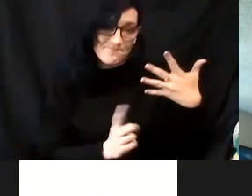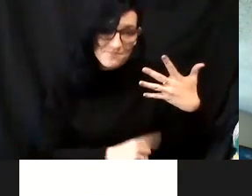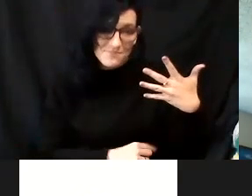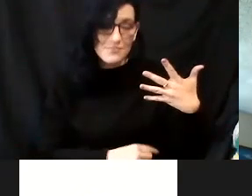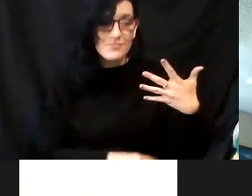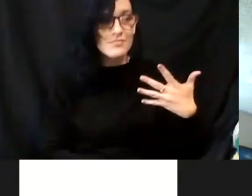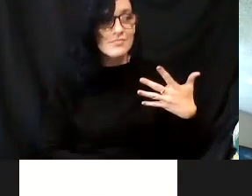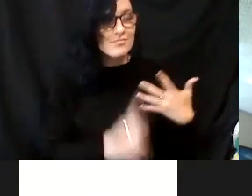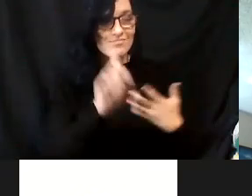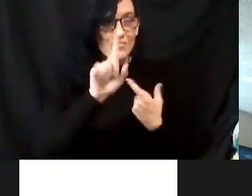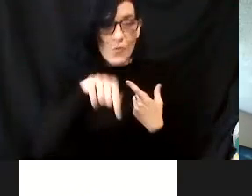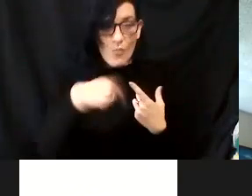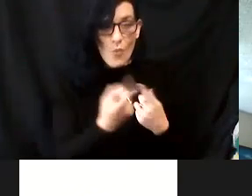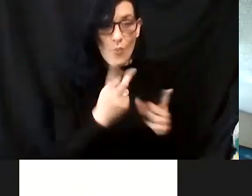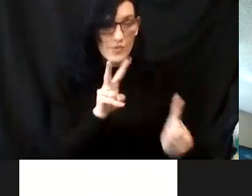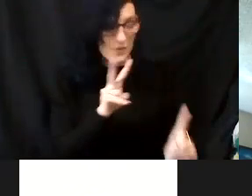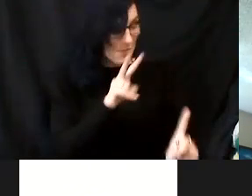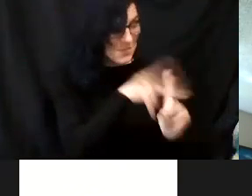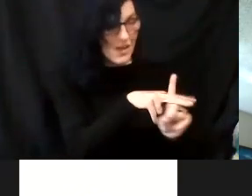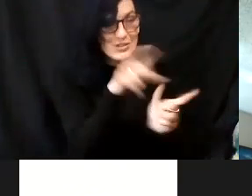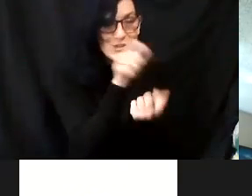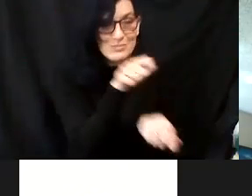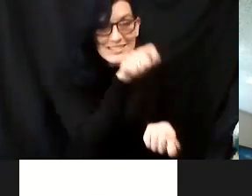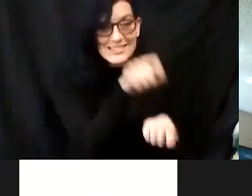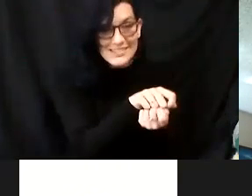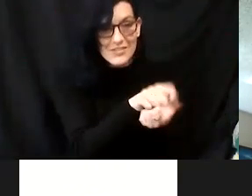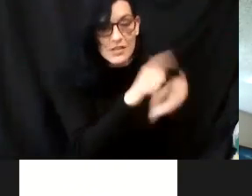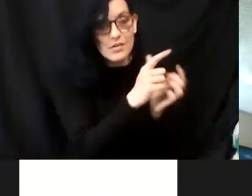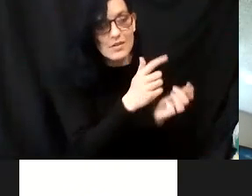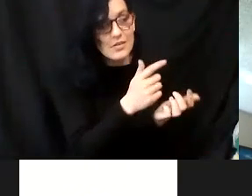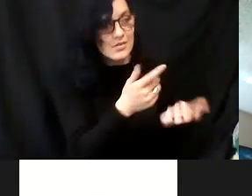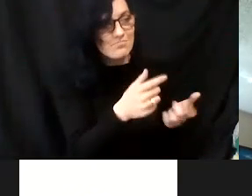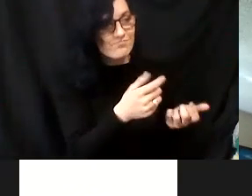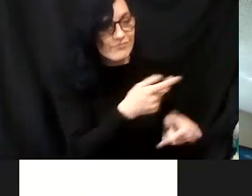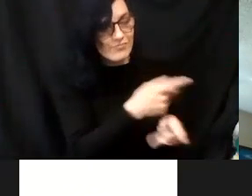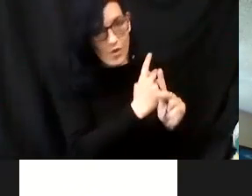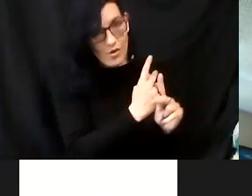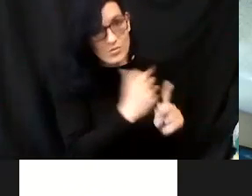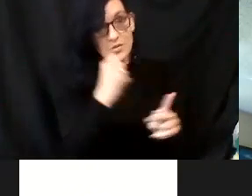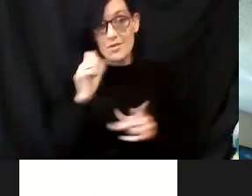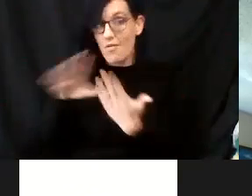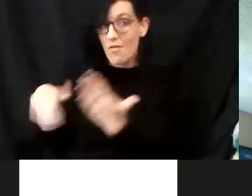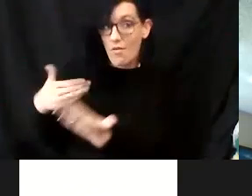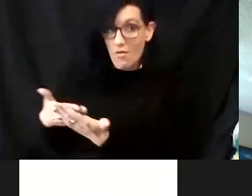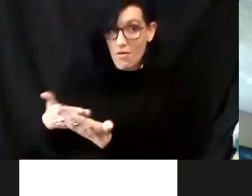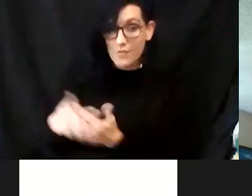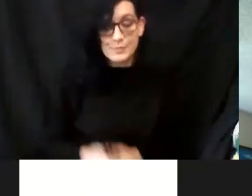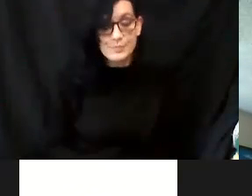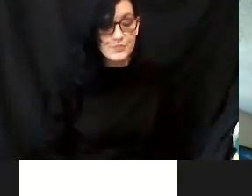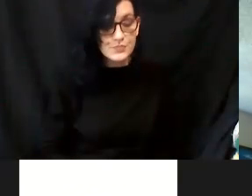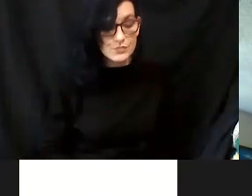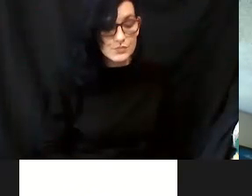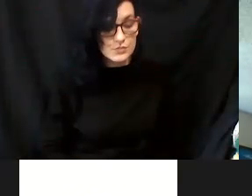they would only apply to certain loans and not others. So that's something to keep in mind. But the